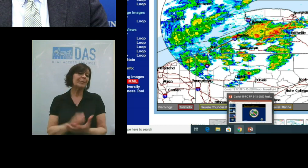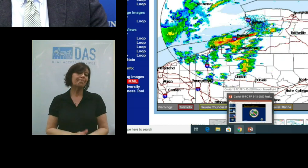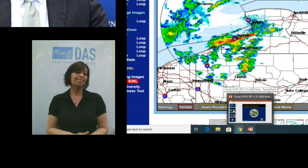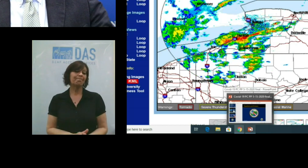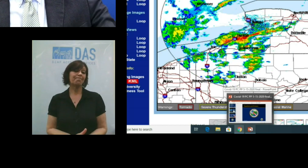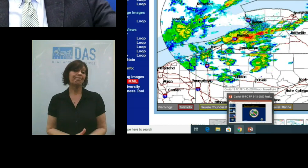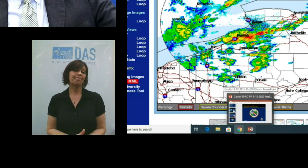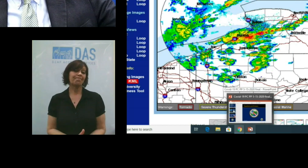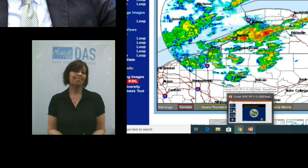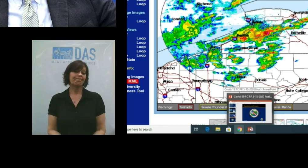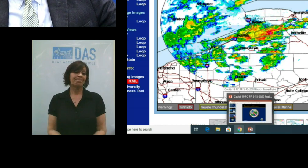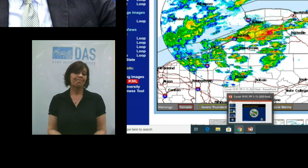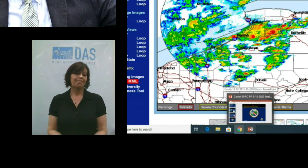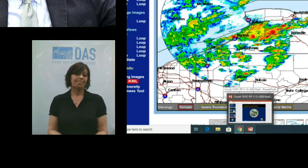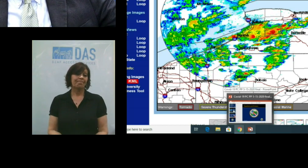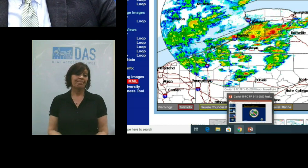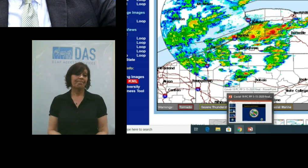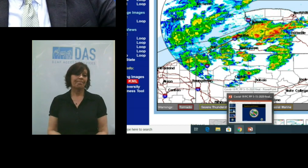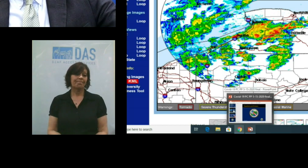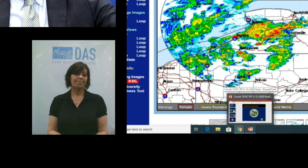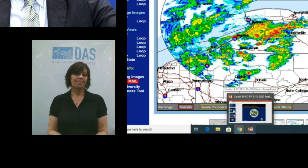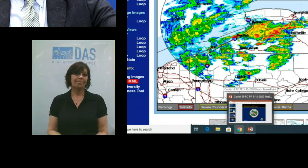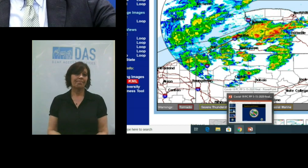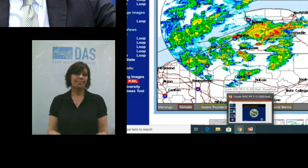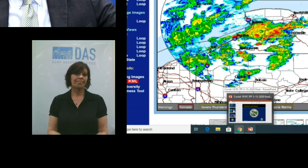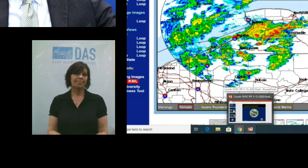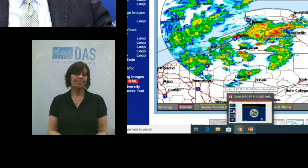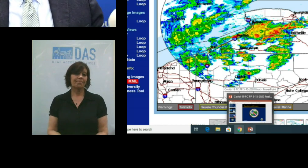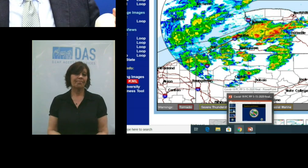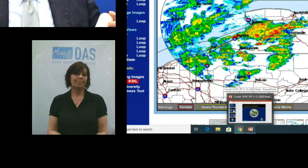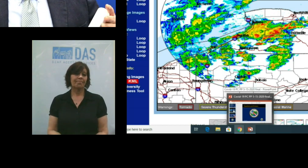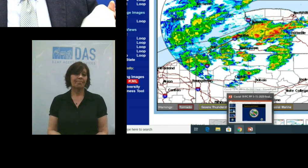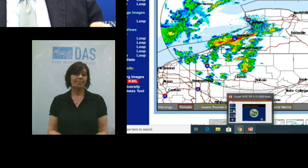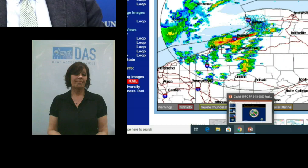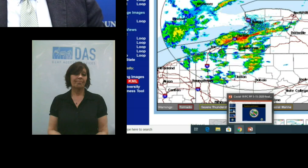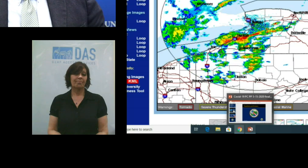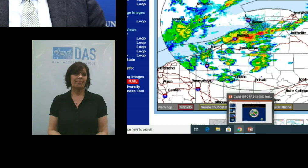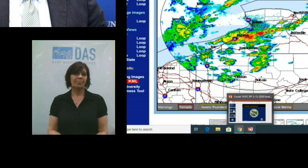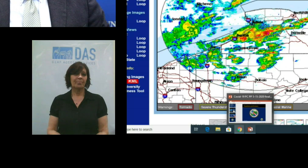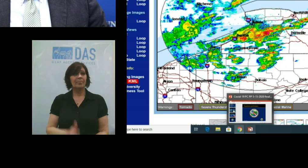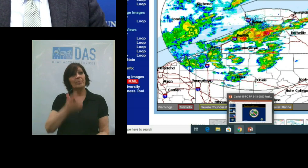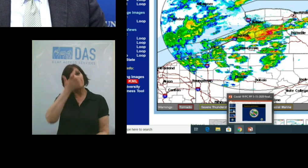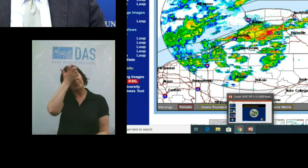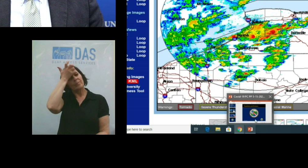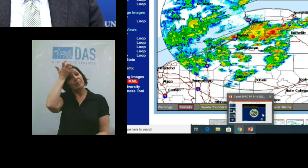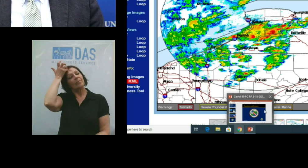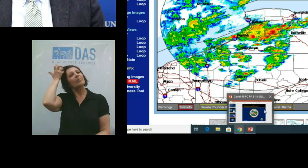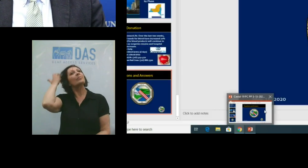media, and we'll start off. My little button here.